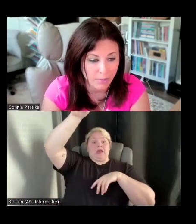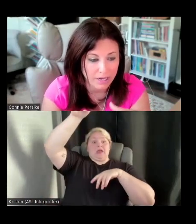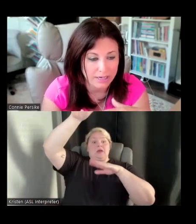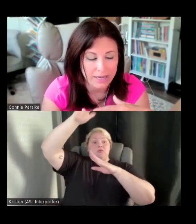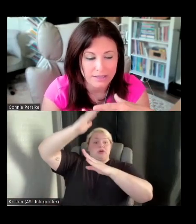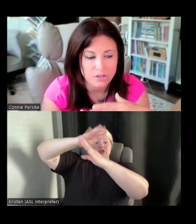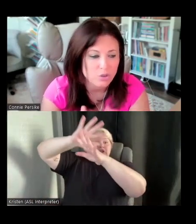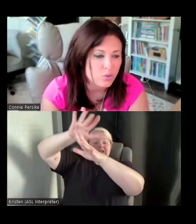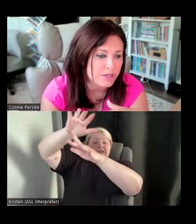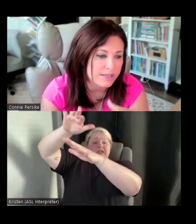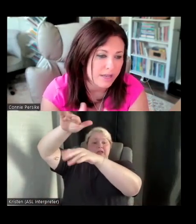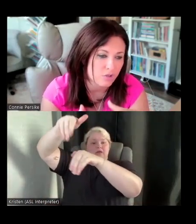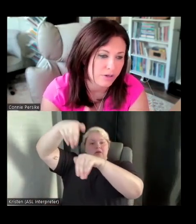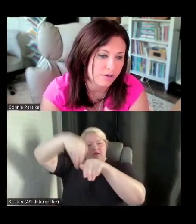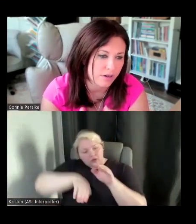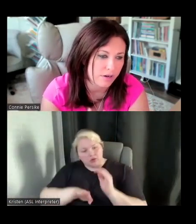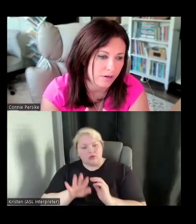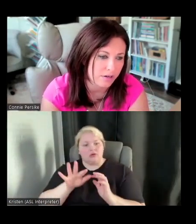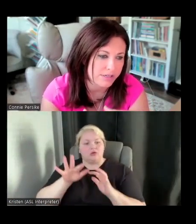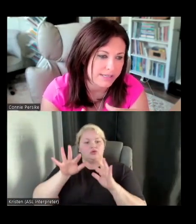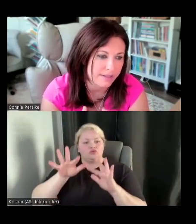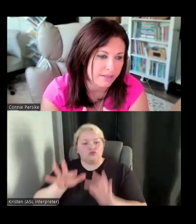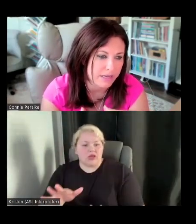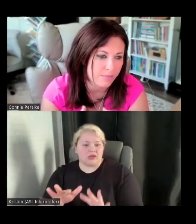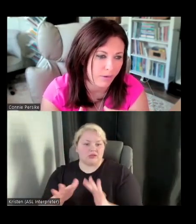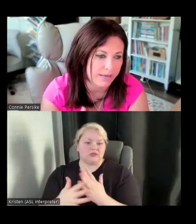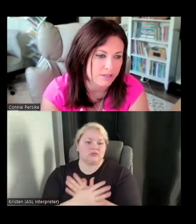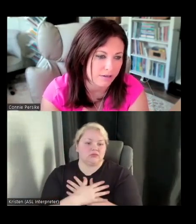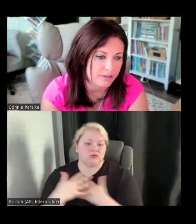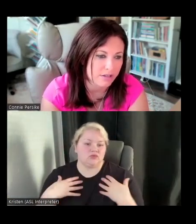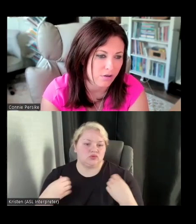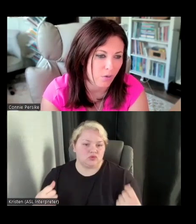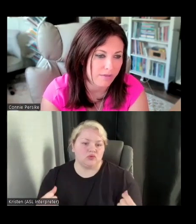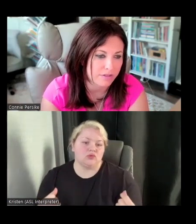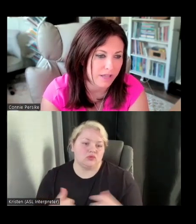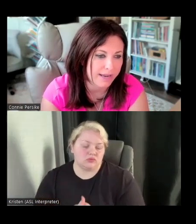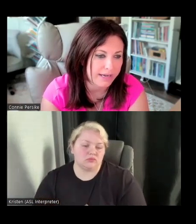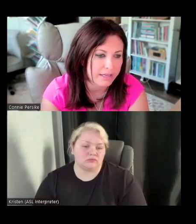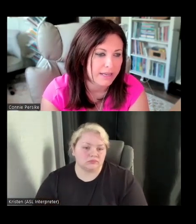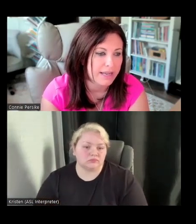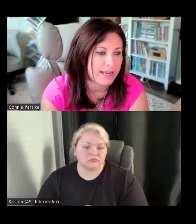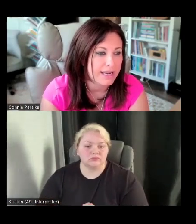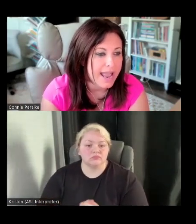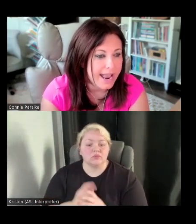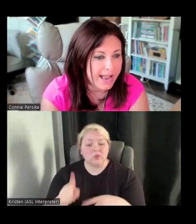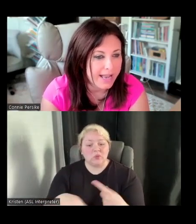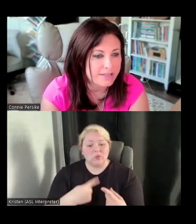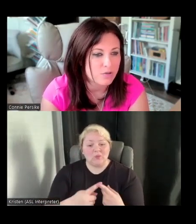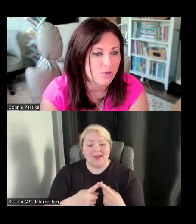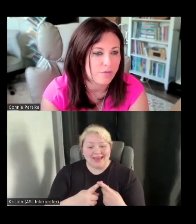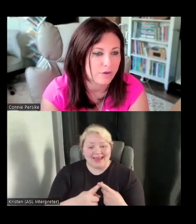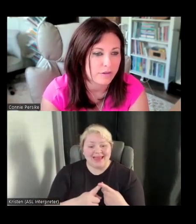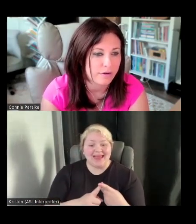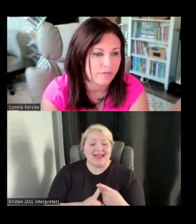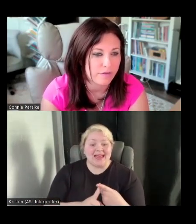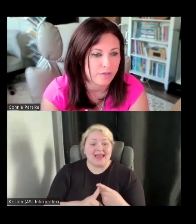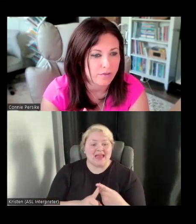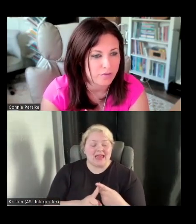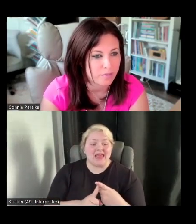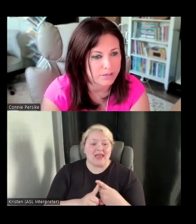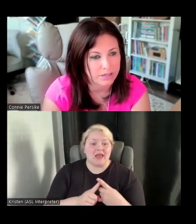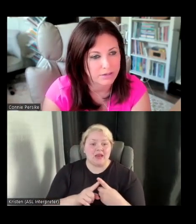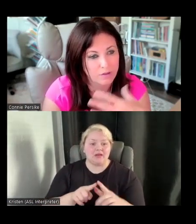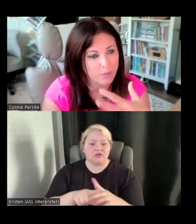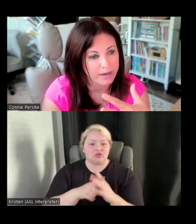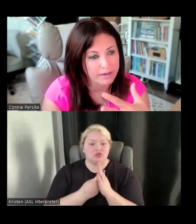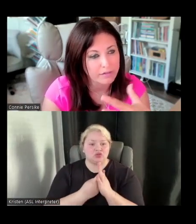thinking brain, as soon as that trigger occurs, that thinking brain starts to go offline. And as you go further and further through